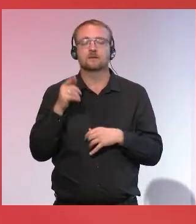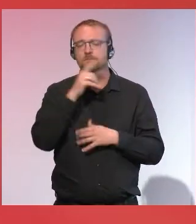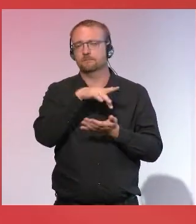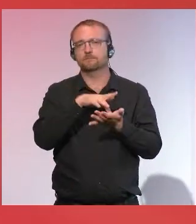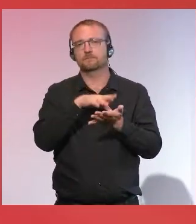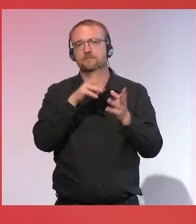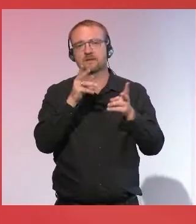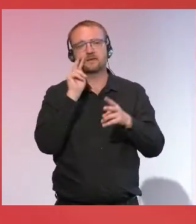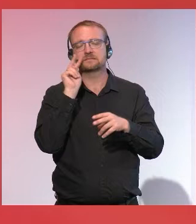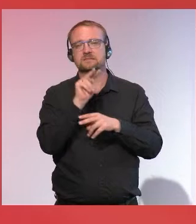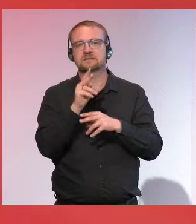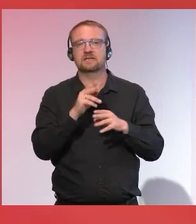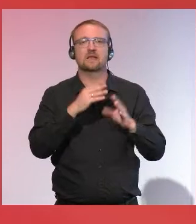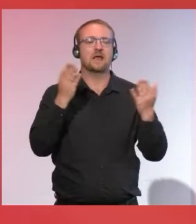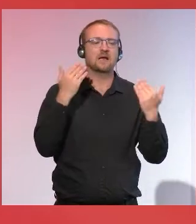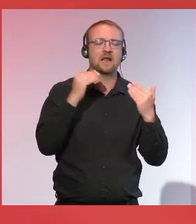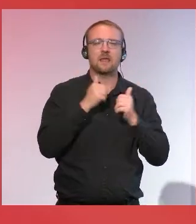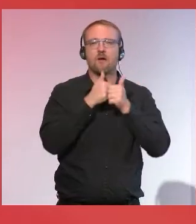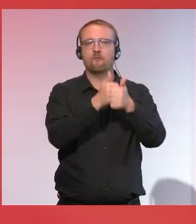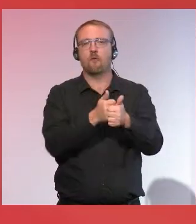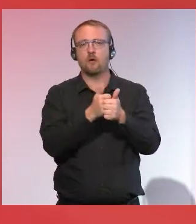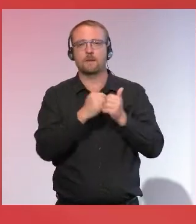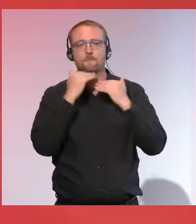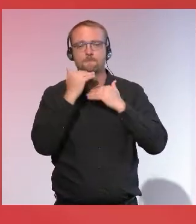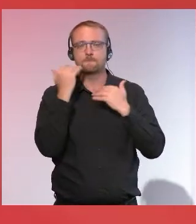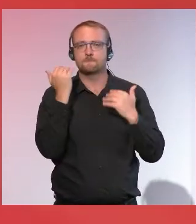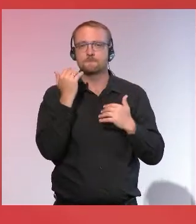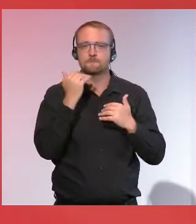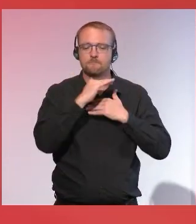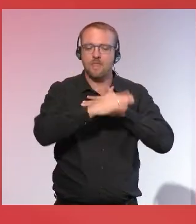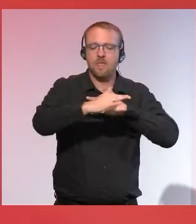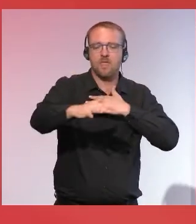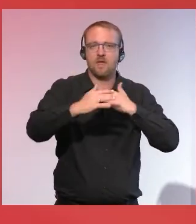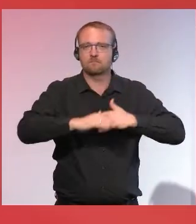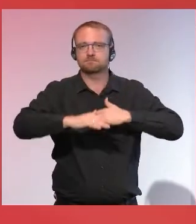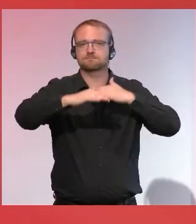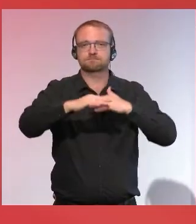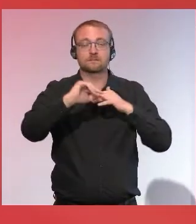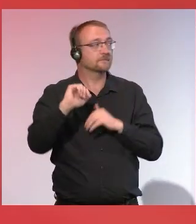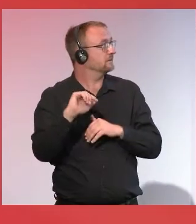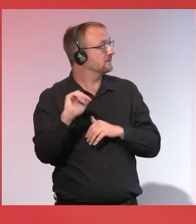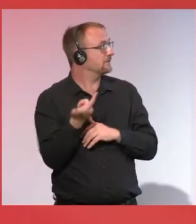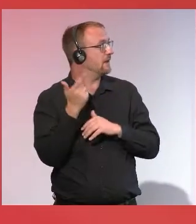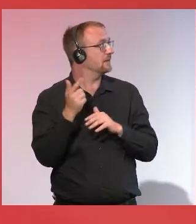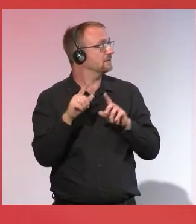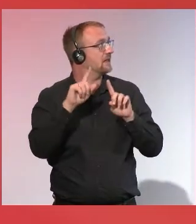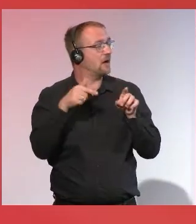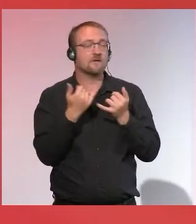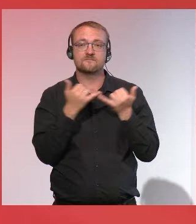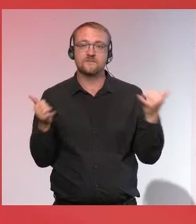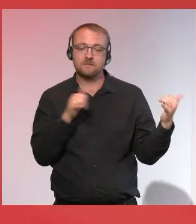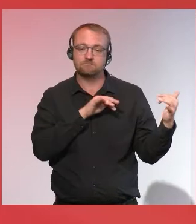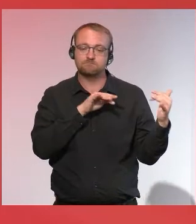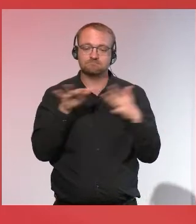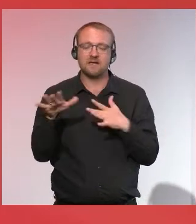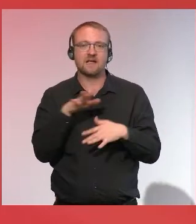levels. And then in the second circle, you see the effects this is having on hazards for us, exposures,